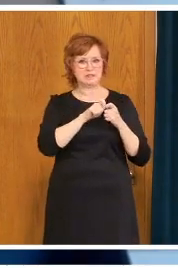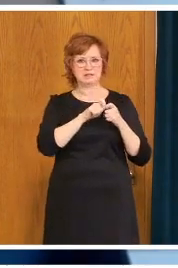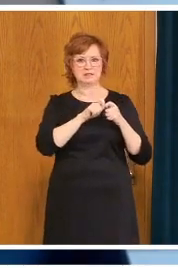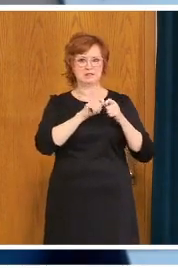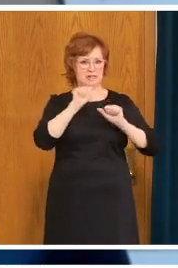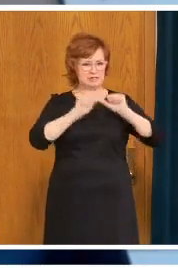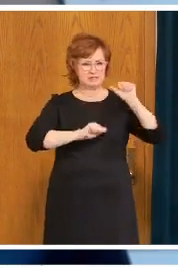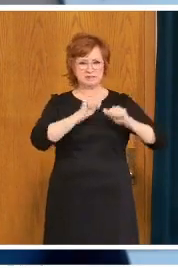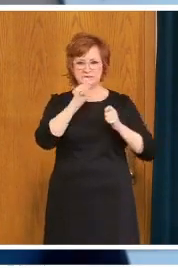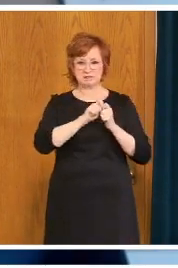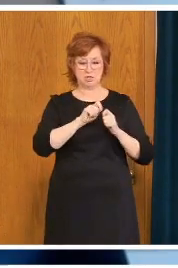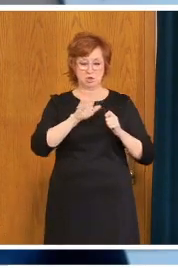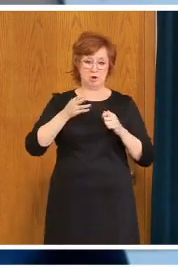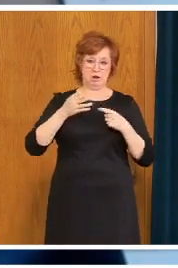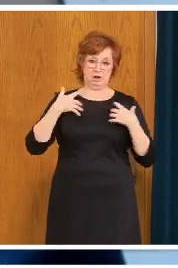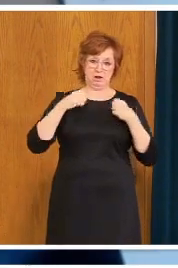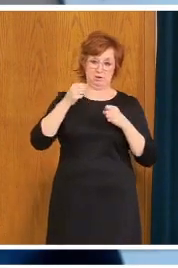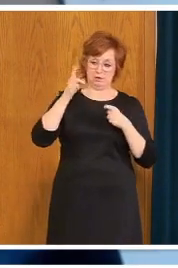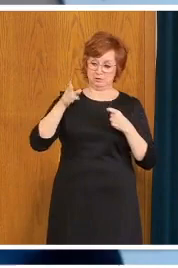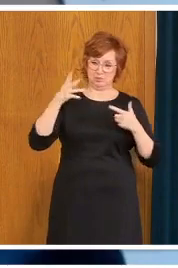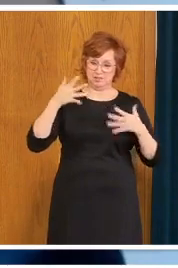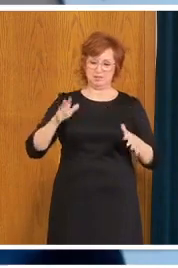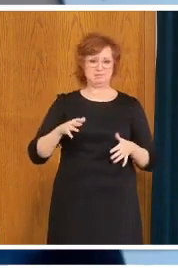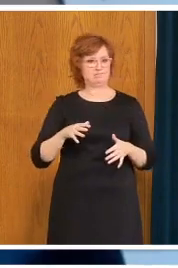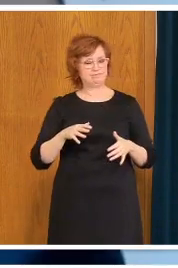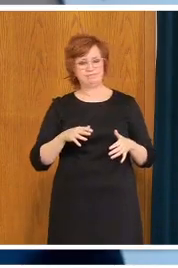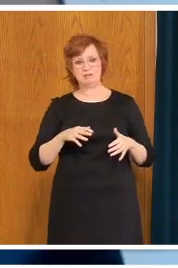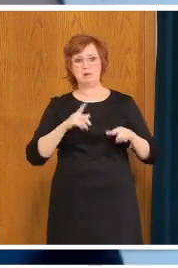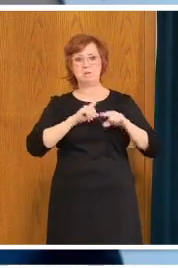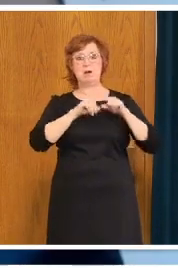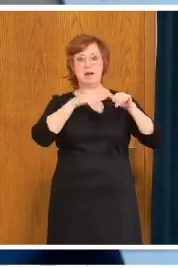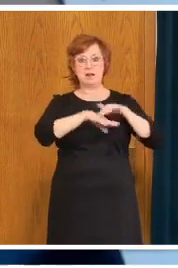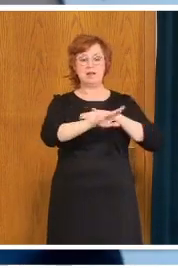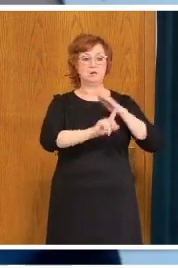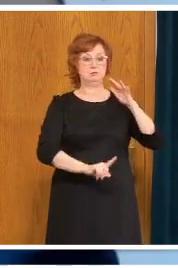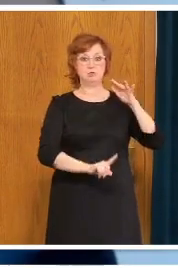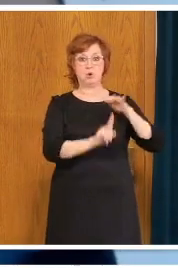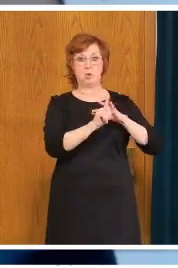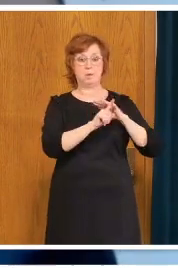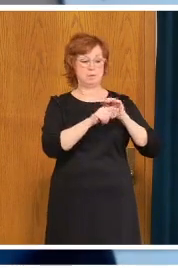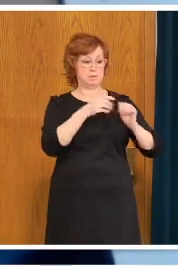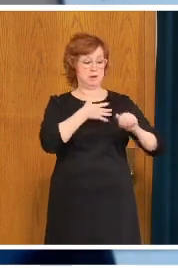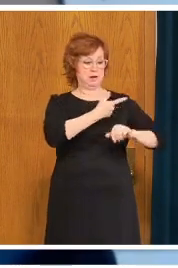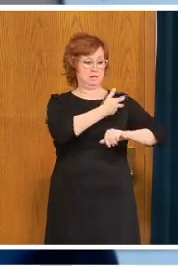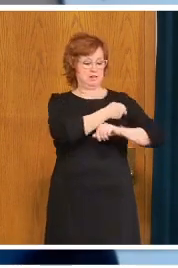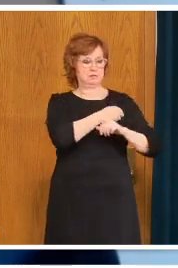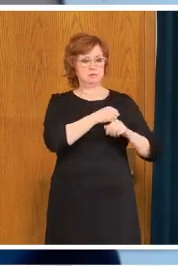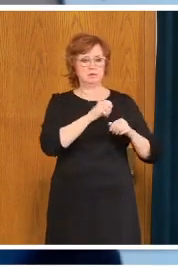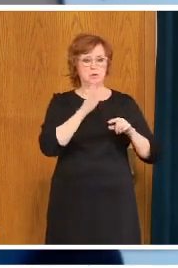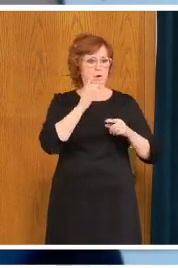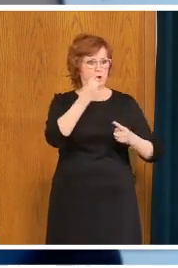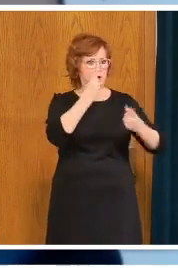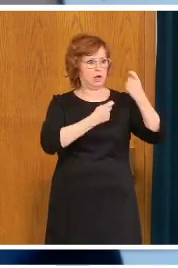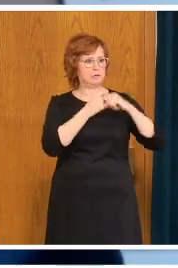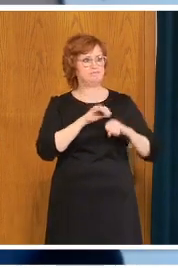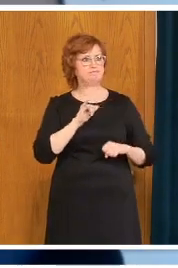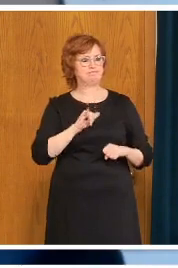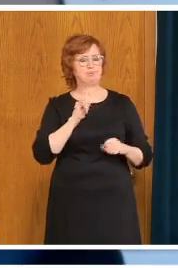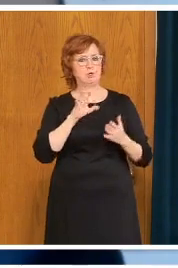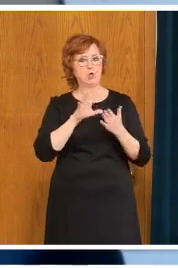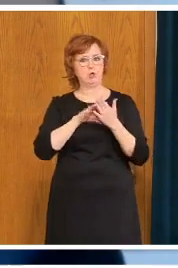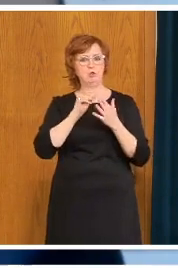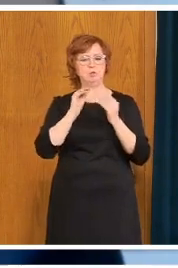with medical professions like physicians and nurses, are there to make that assessment. I'm not aware of this specific case that you speak to, but in